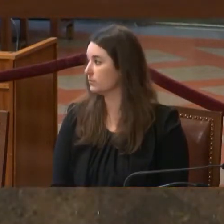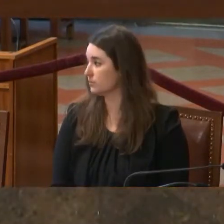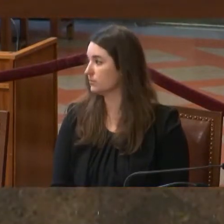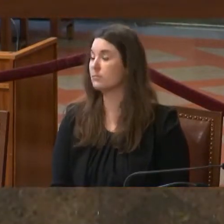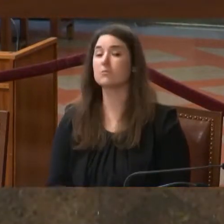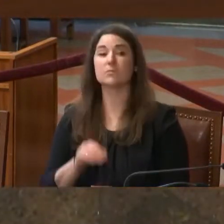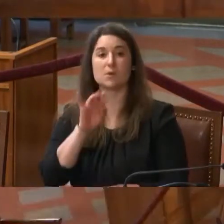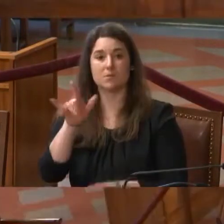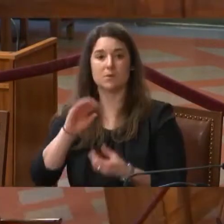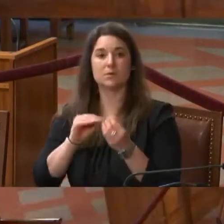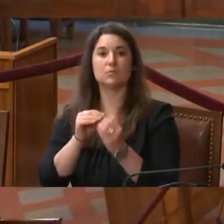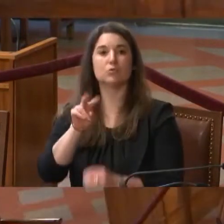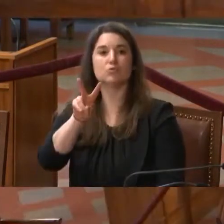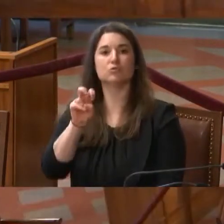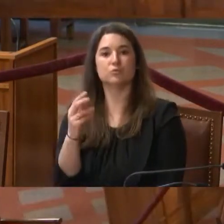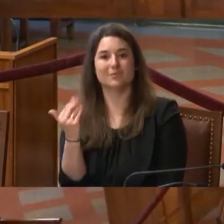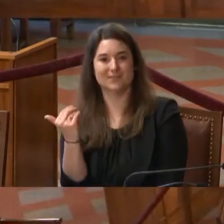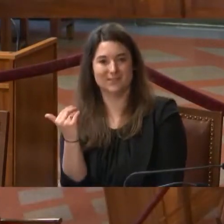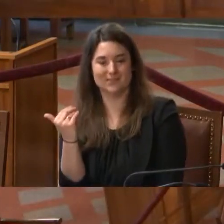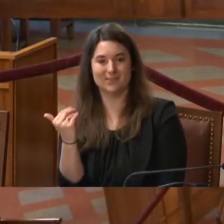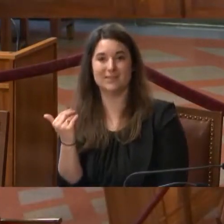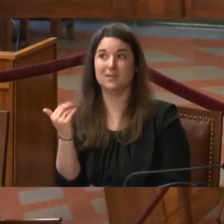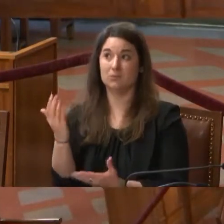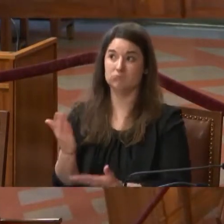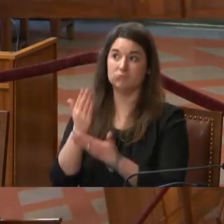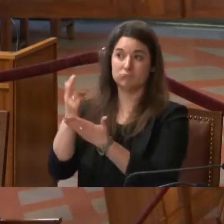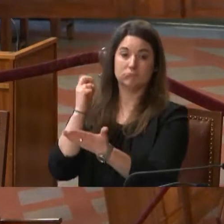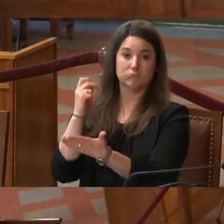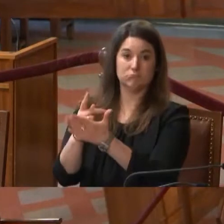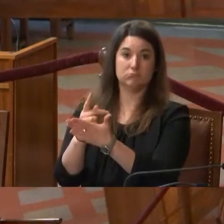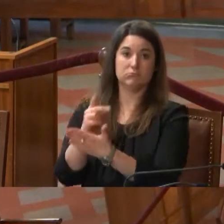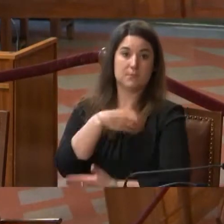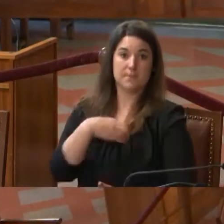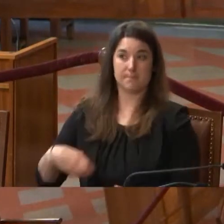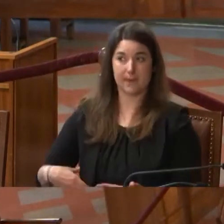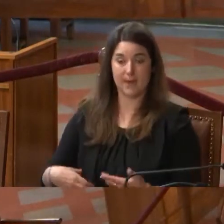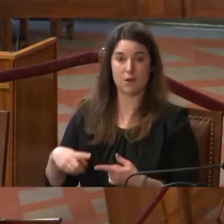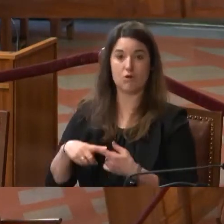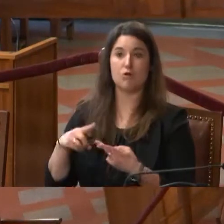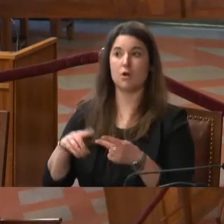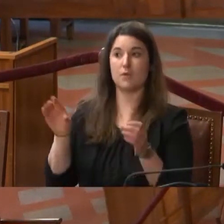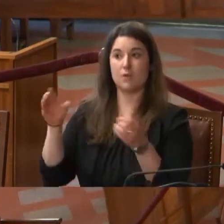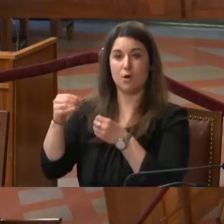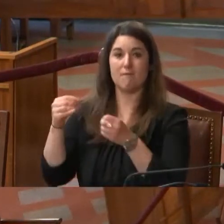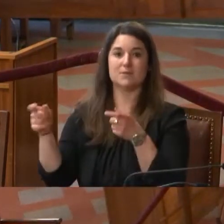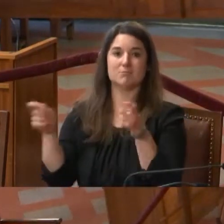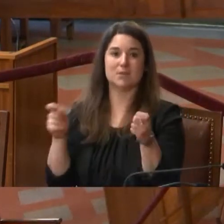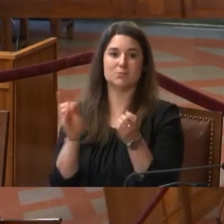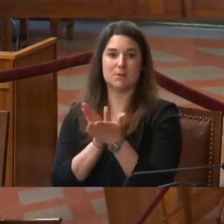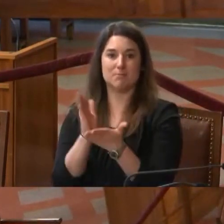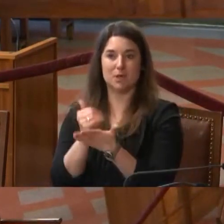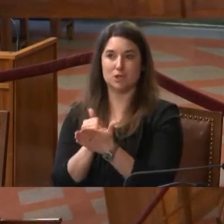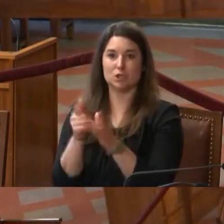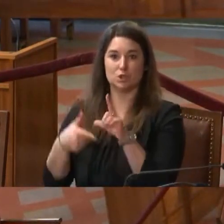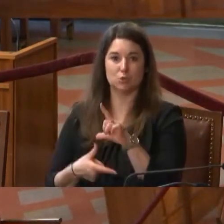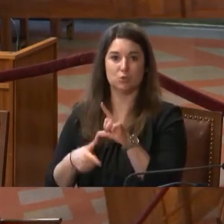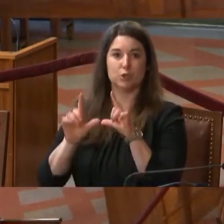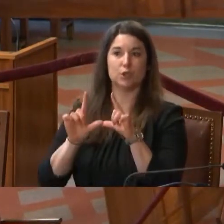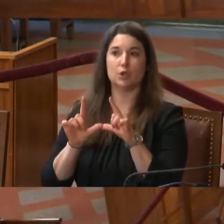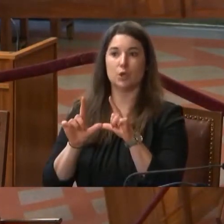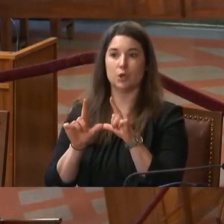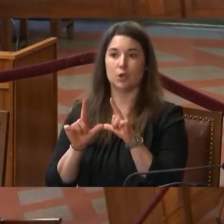Bill Number 215, Resolution authorizing the Mayor and the Office of Management and Budget to renew